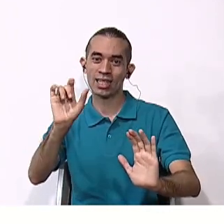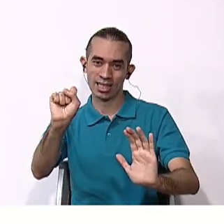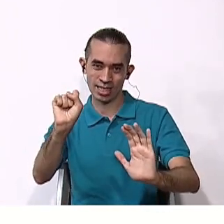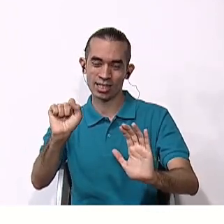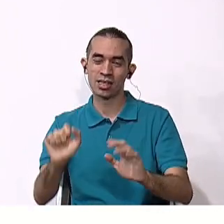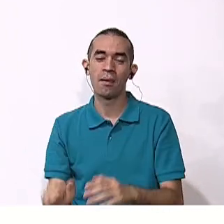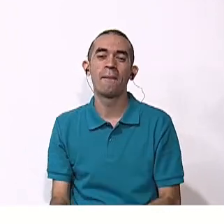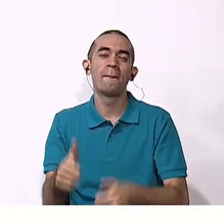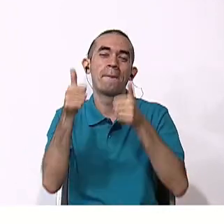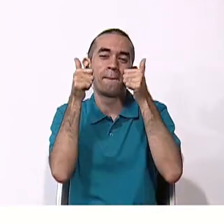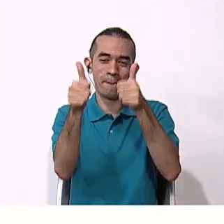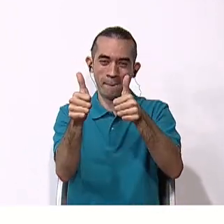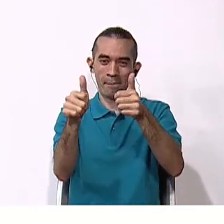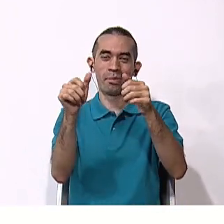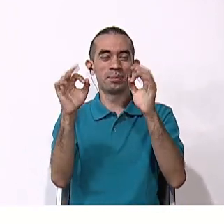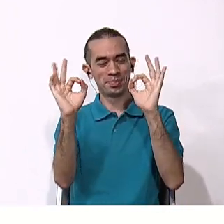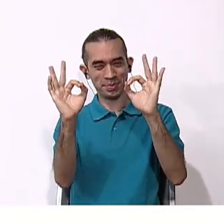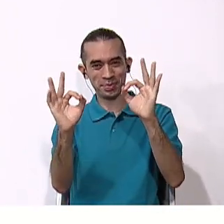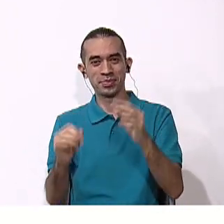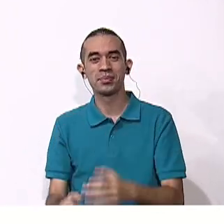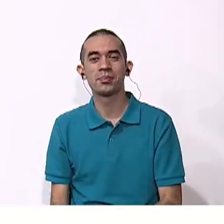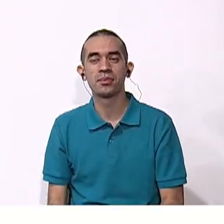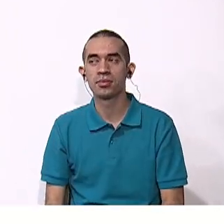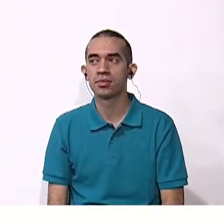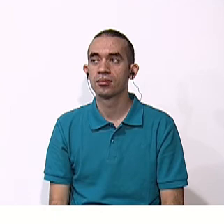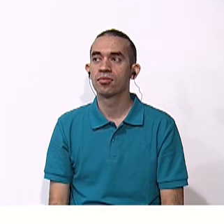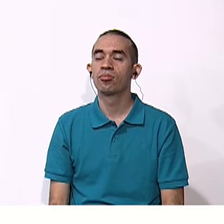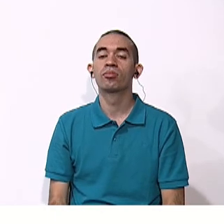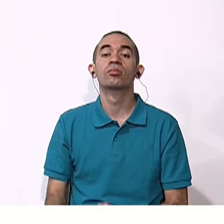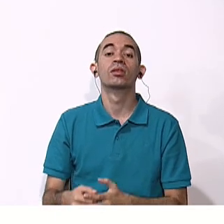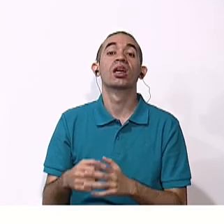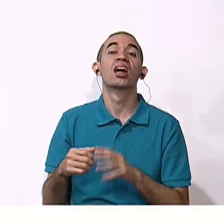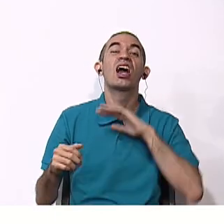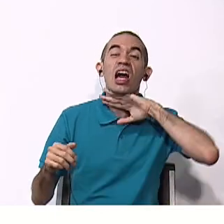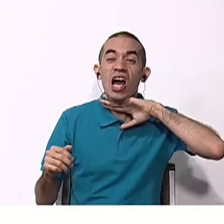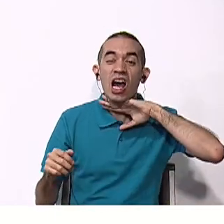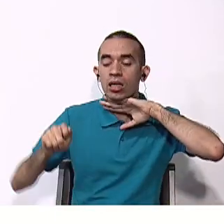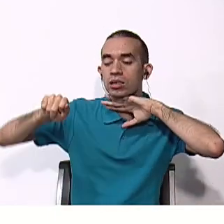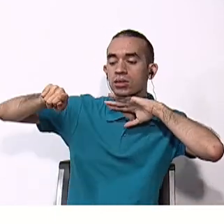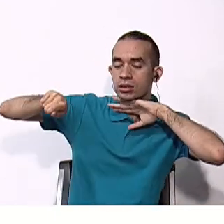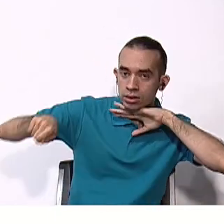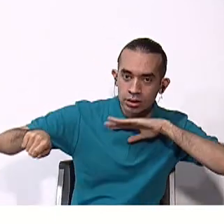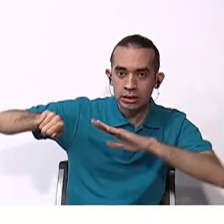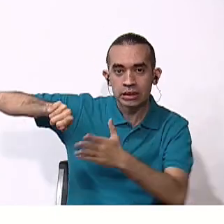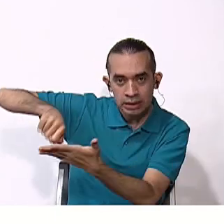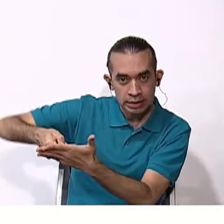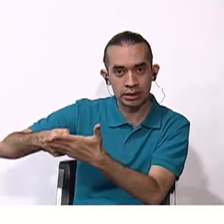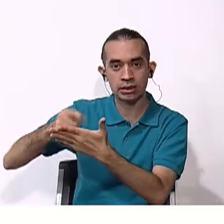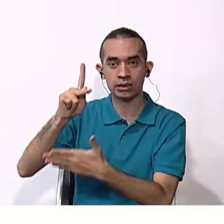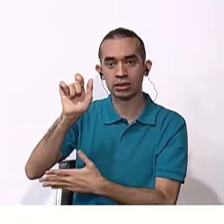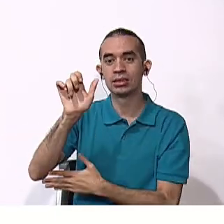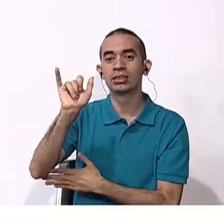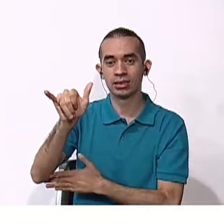kids. Very good. The sound k for key.